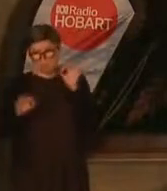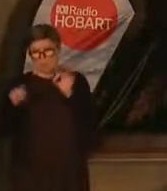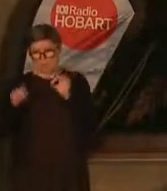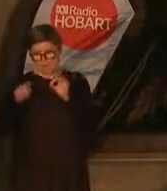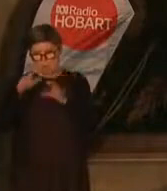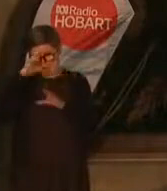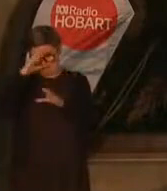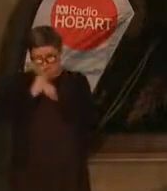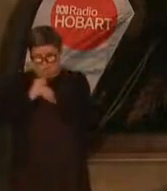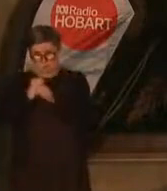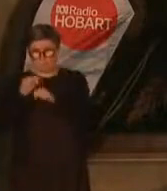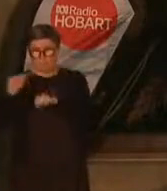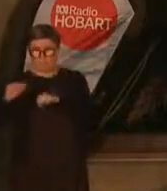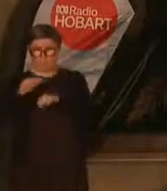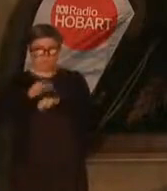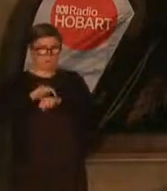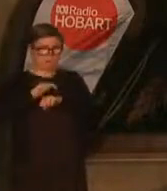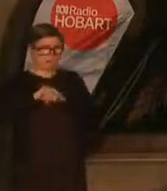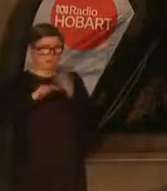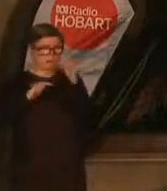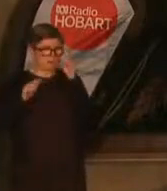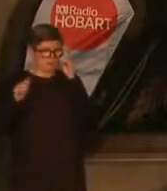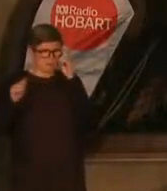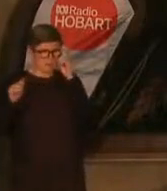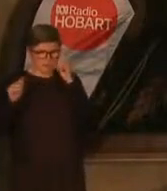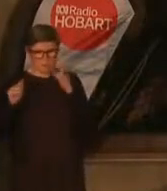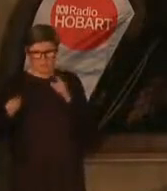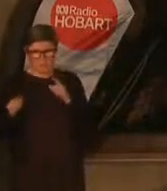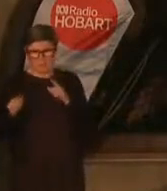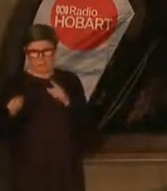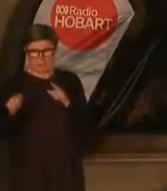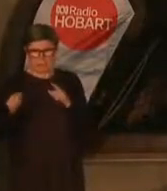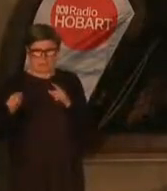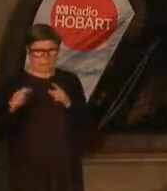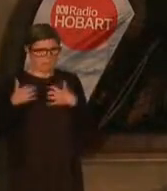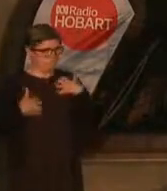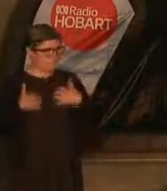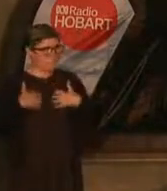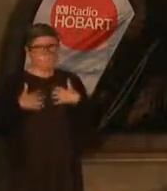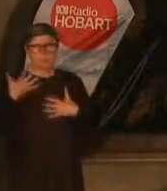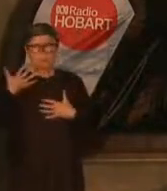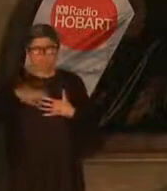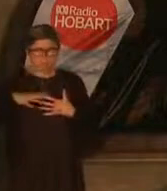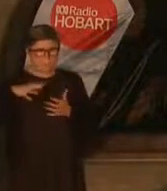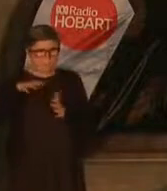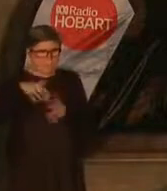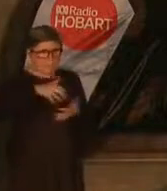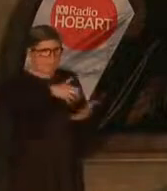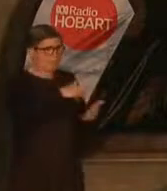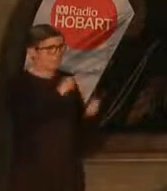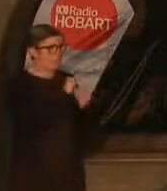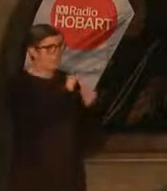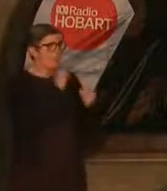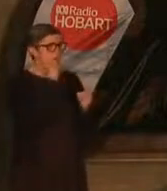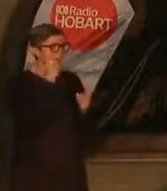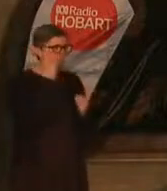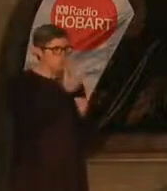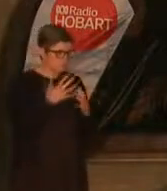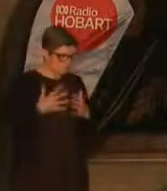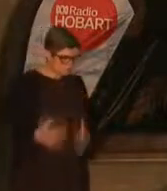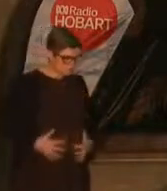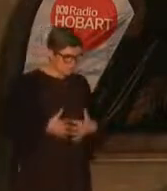a you know, almost desperate need to collect or want to collect our Aboriginal ancestral remains and